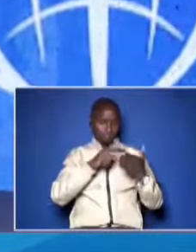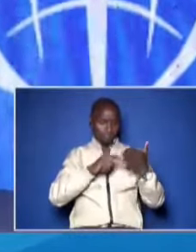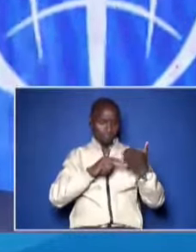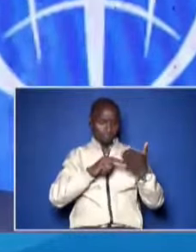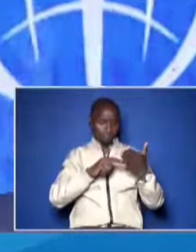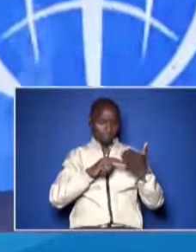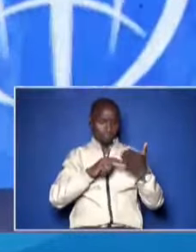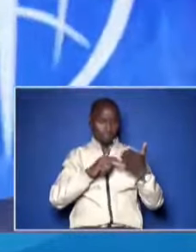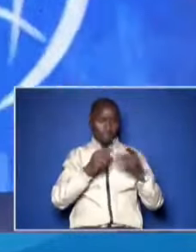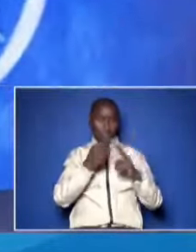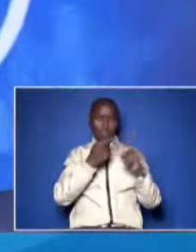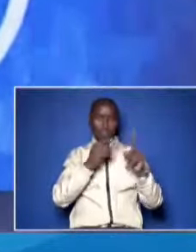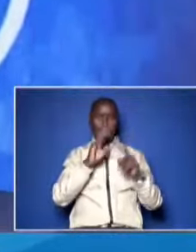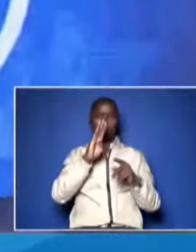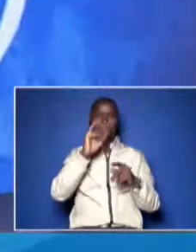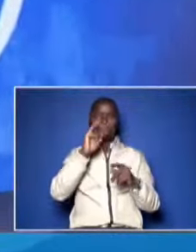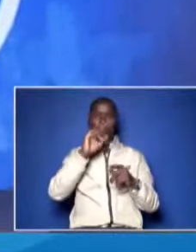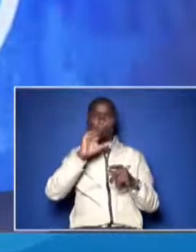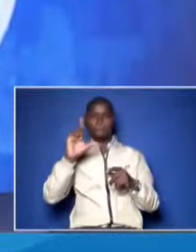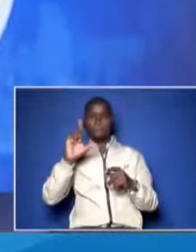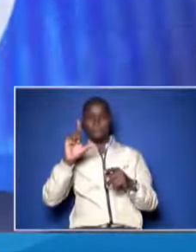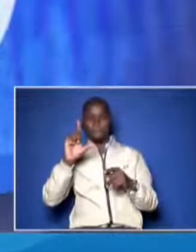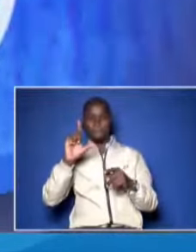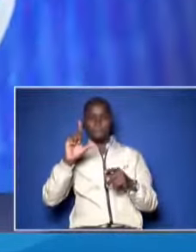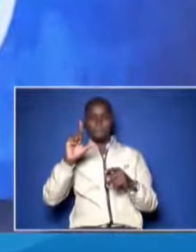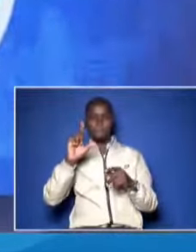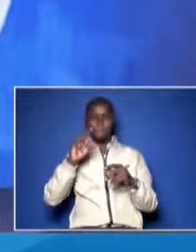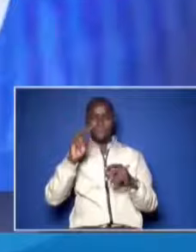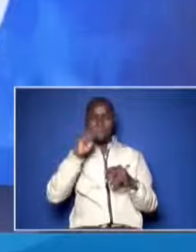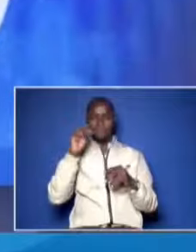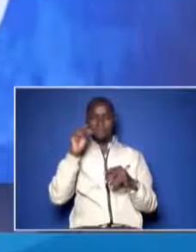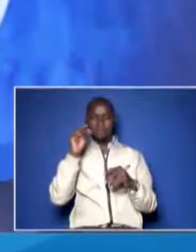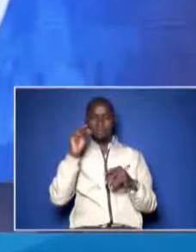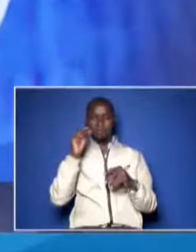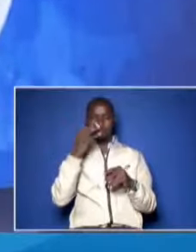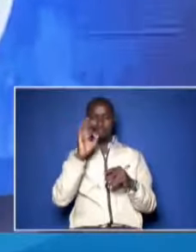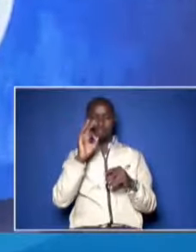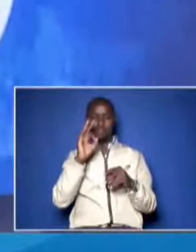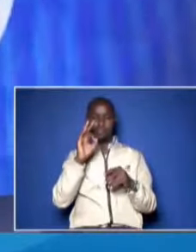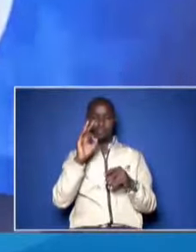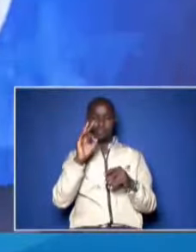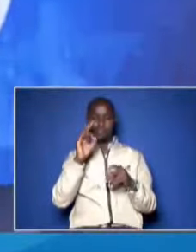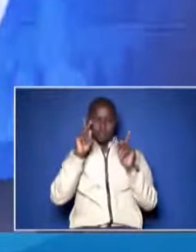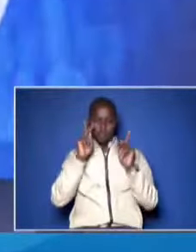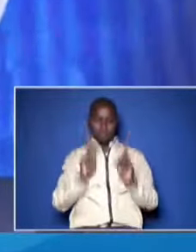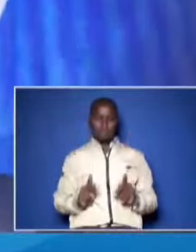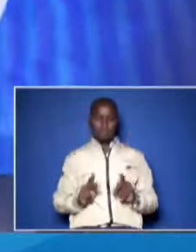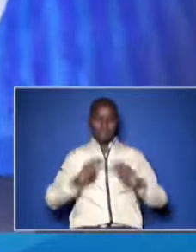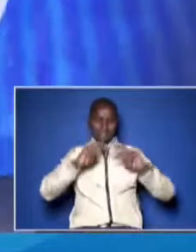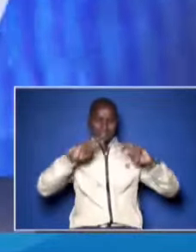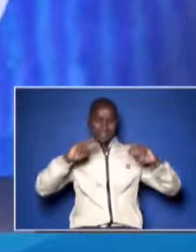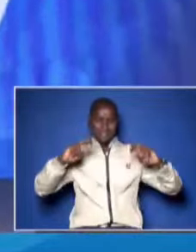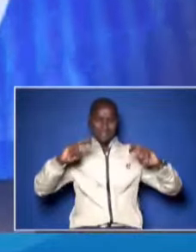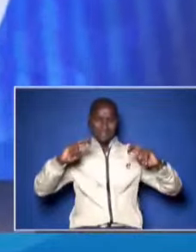Graham millions of people today are searching for a reliable voice of